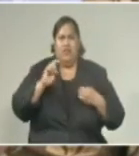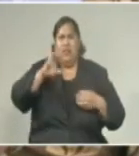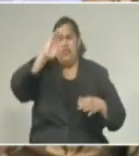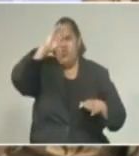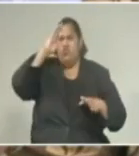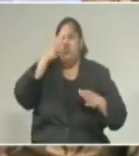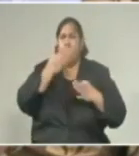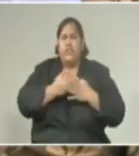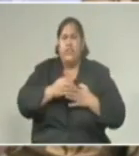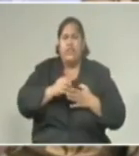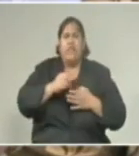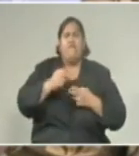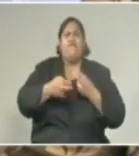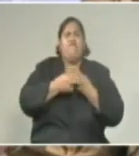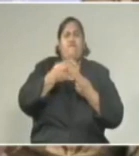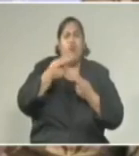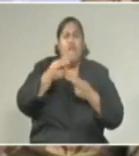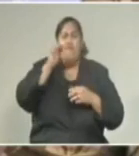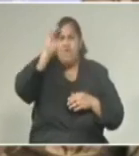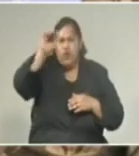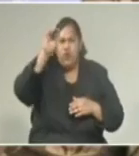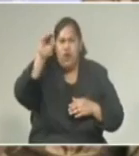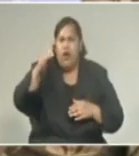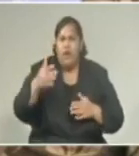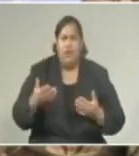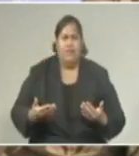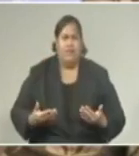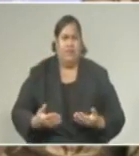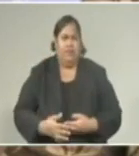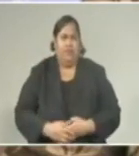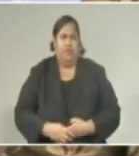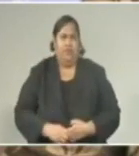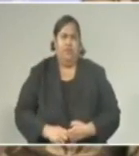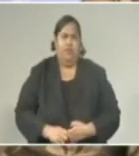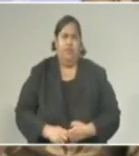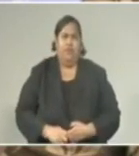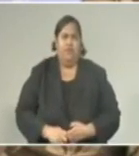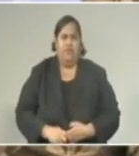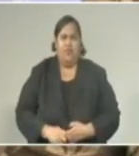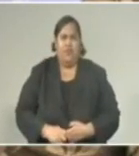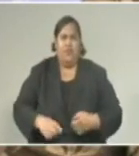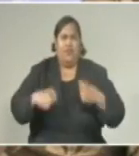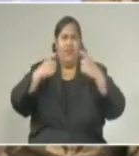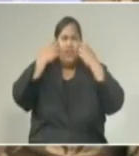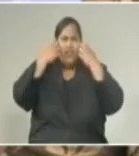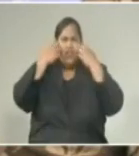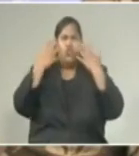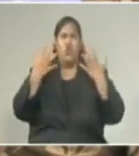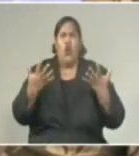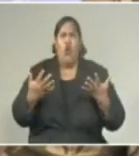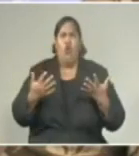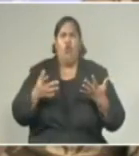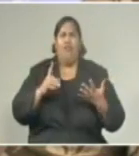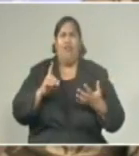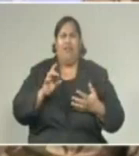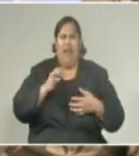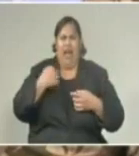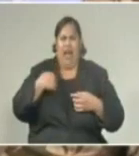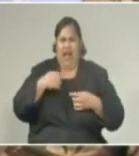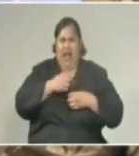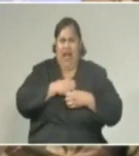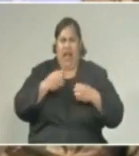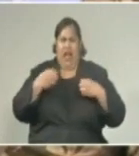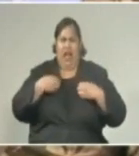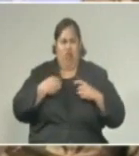And then on top of that, we have the bigger picture of our image, our reputation in